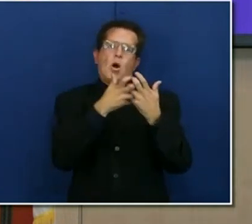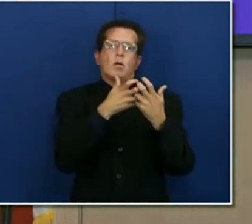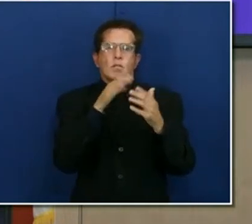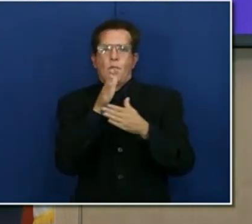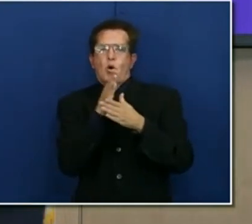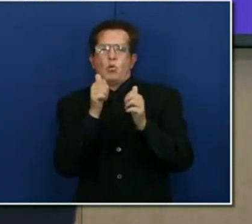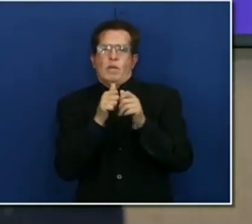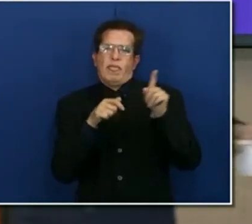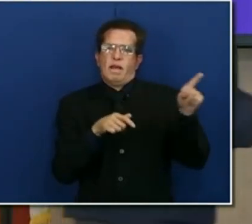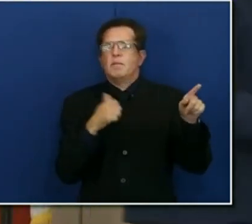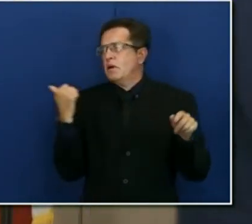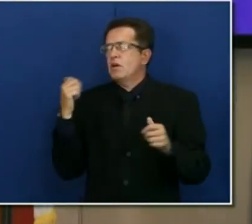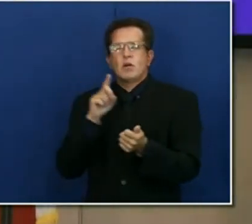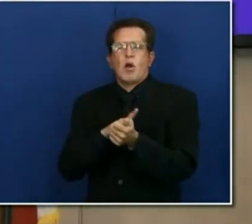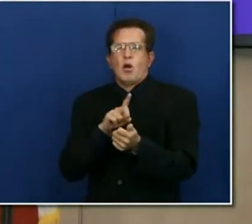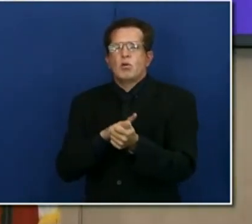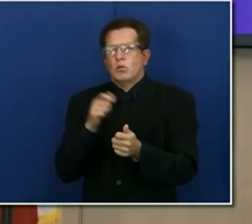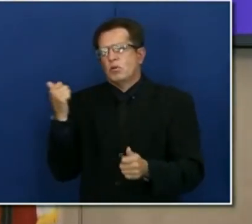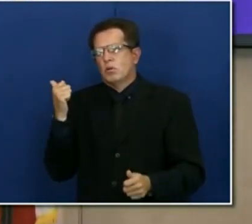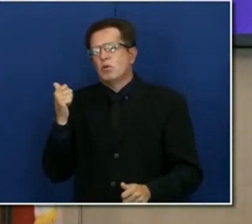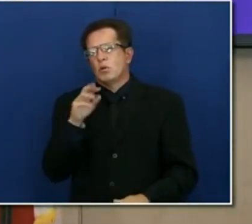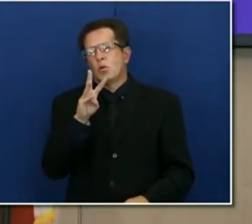that.